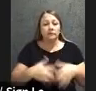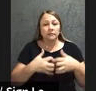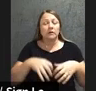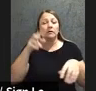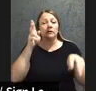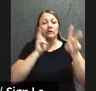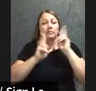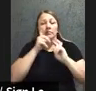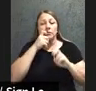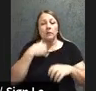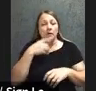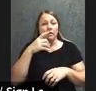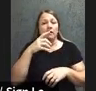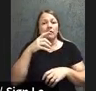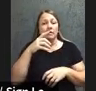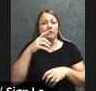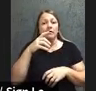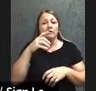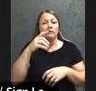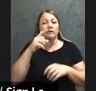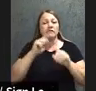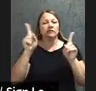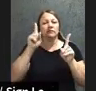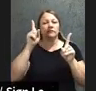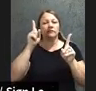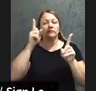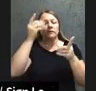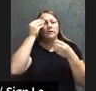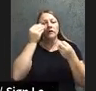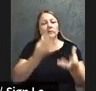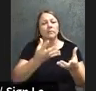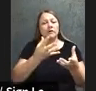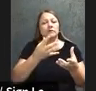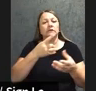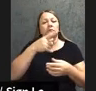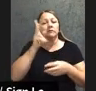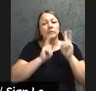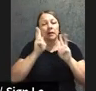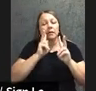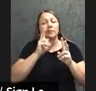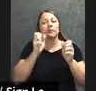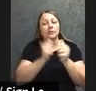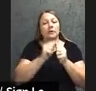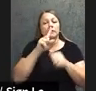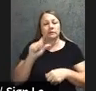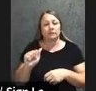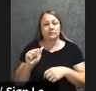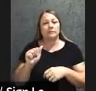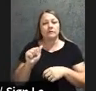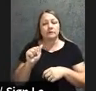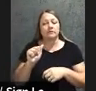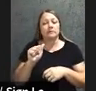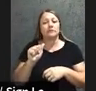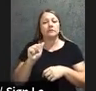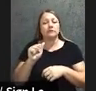from COVID.GOV, but also from some other locations about COVID-19 generally and vaccines,